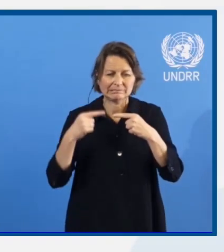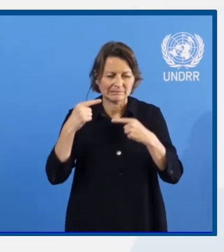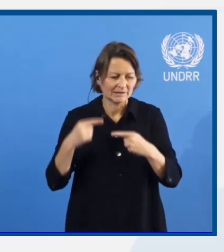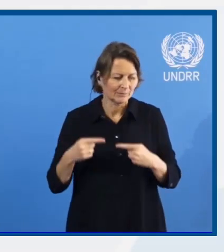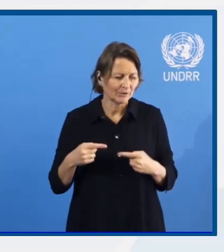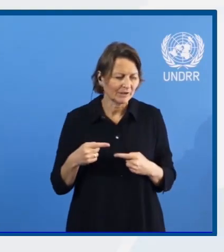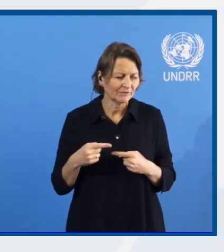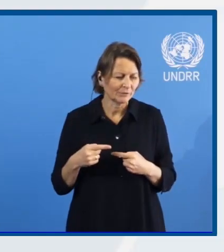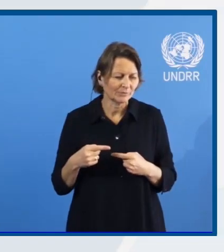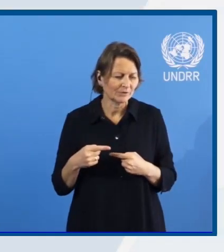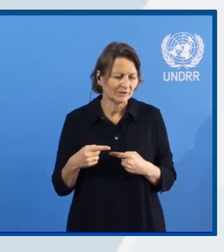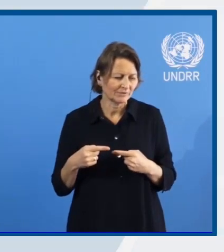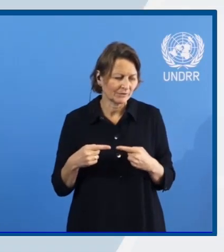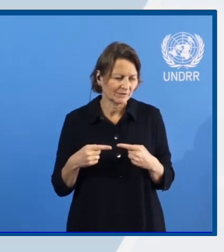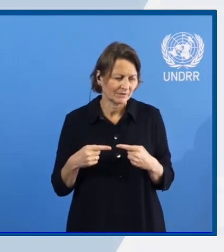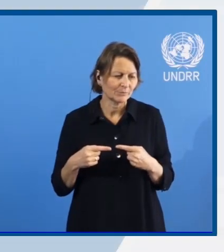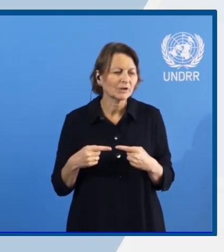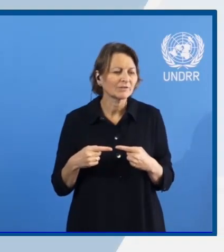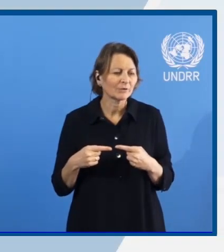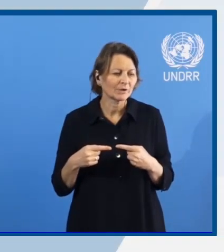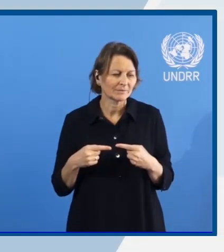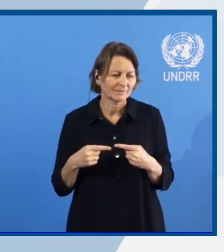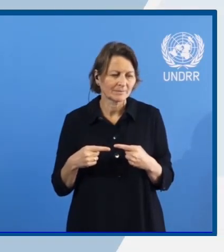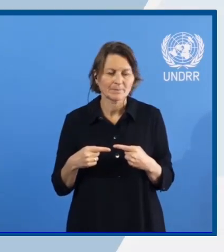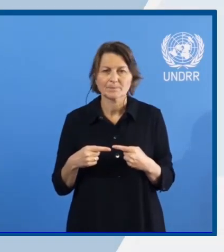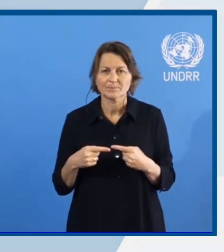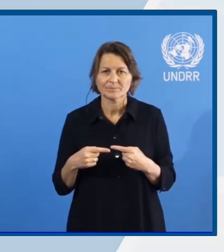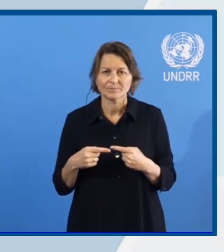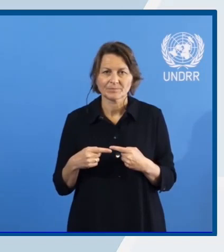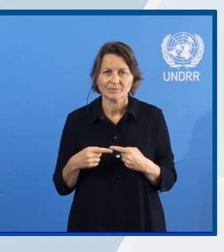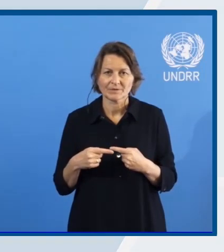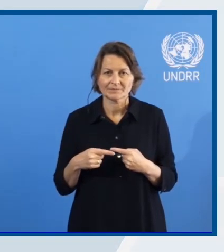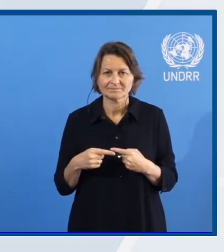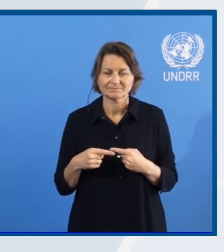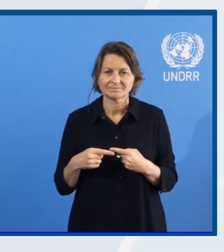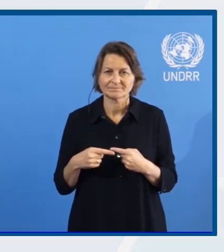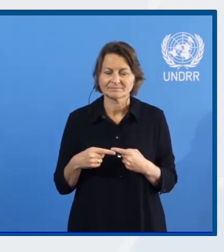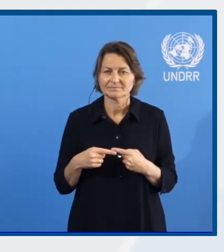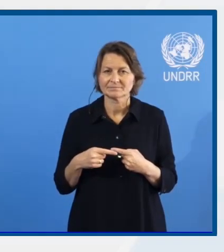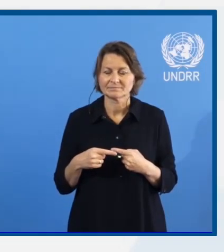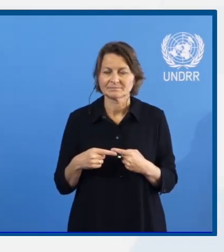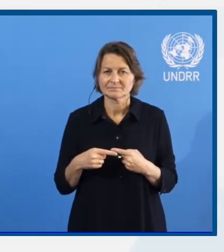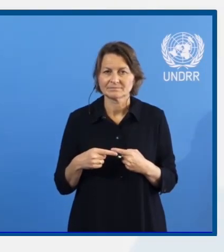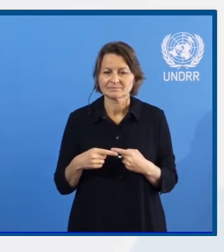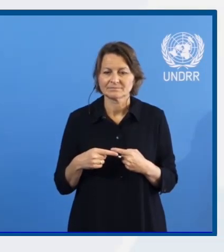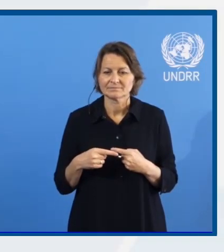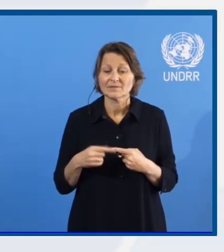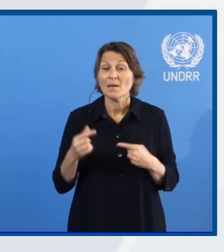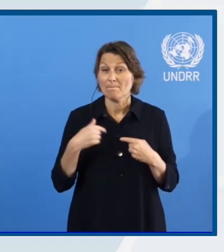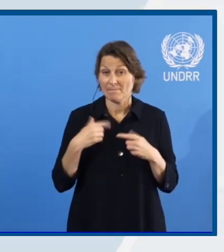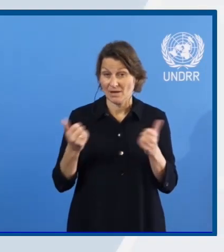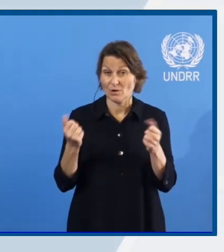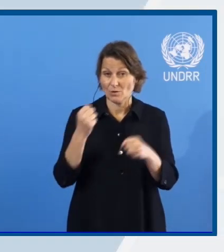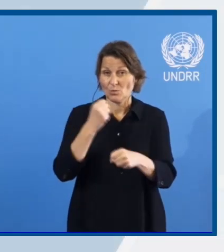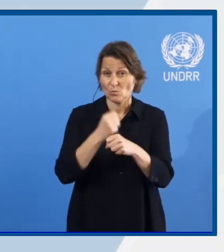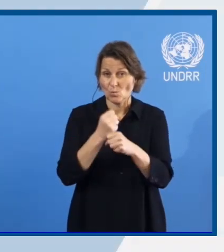Hi, this is Ben Webster at the back. I work with the Risk-Informed Early Action Partnership, which is a coalition of governments,